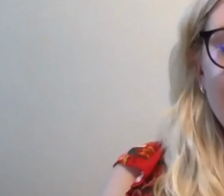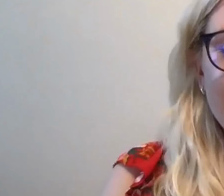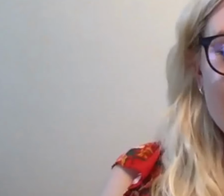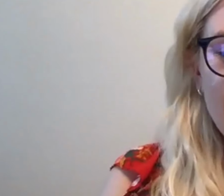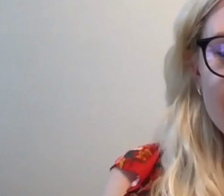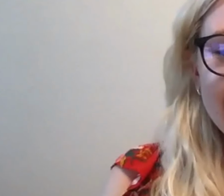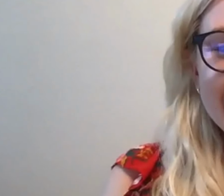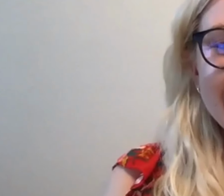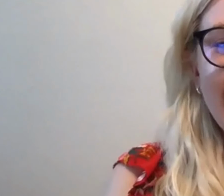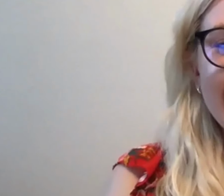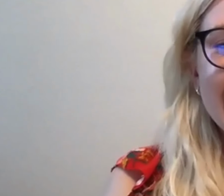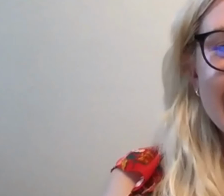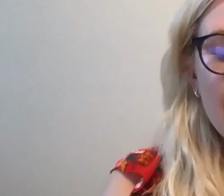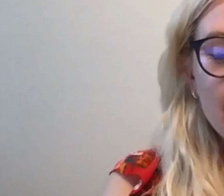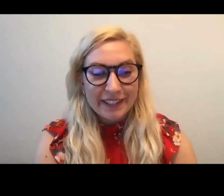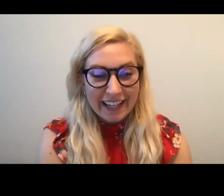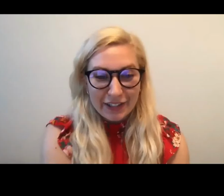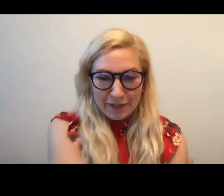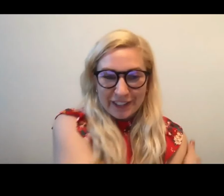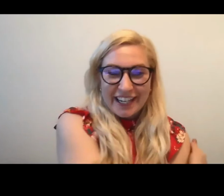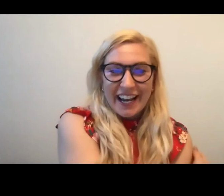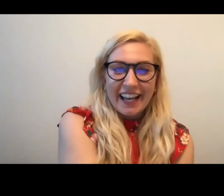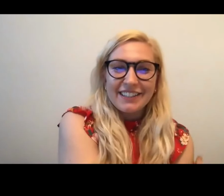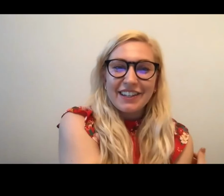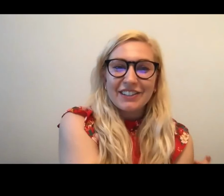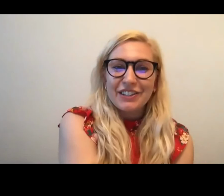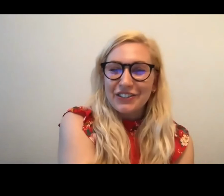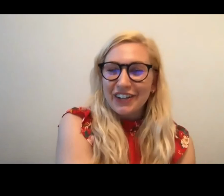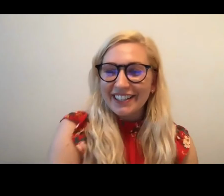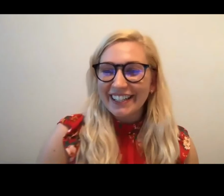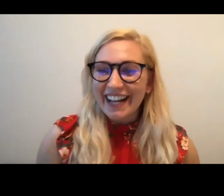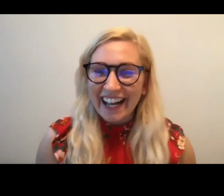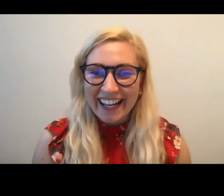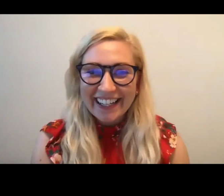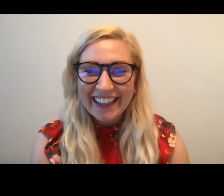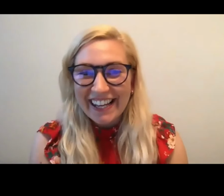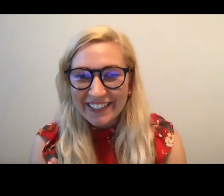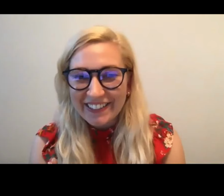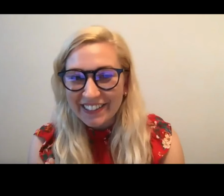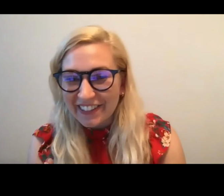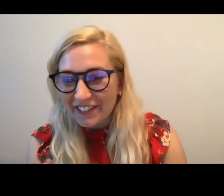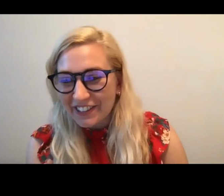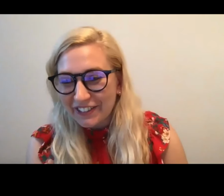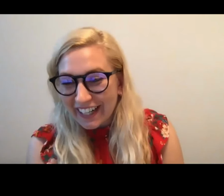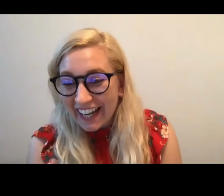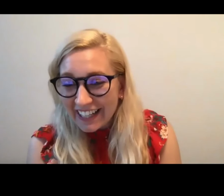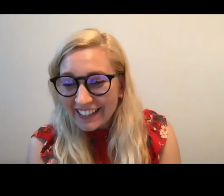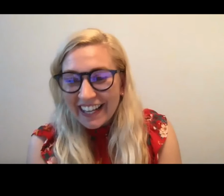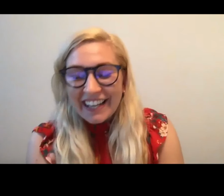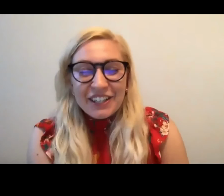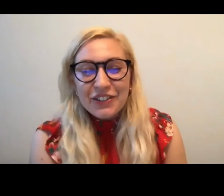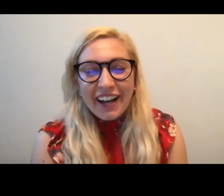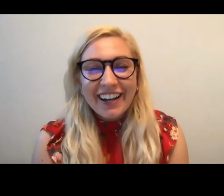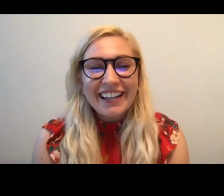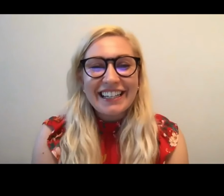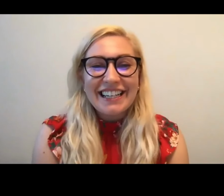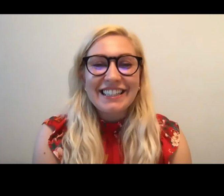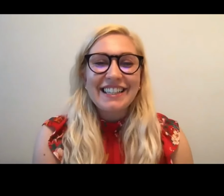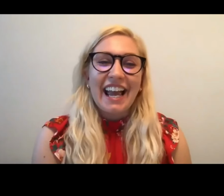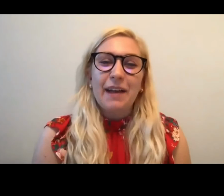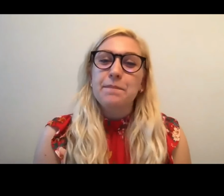our specialist scientist and presenter for today, Dr. Shraddha Nayak. Thank you so much for joining us.